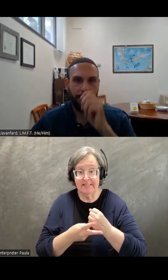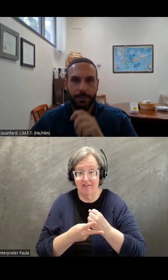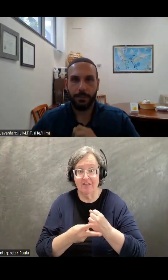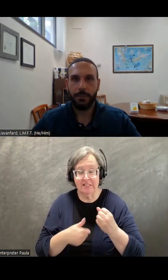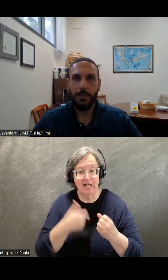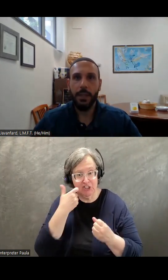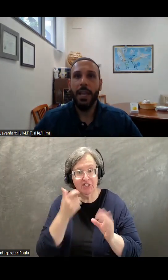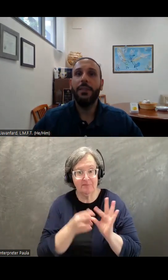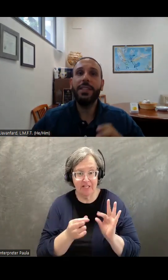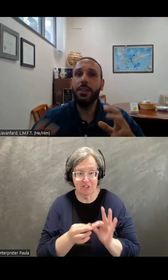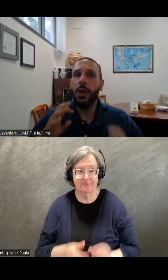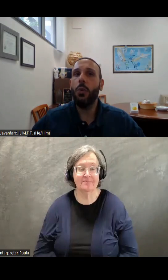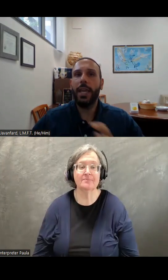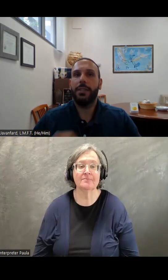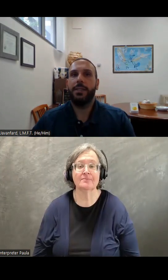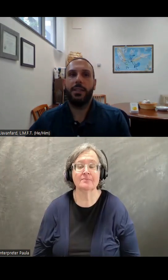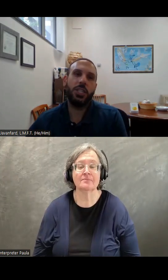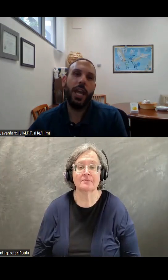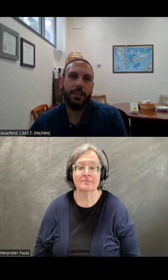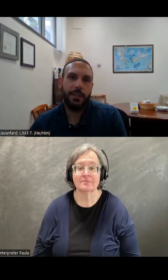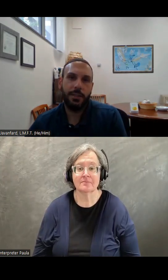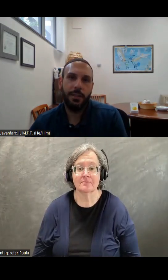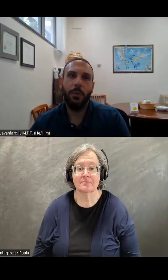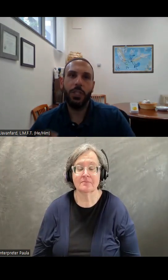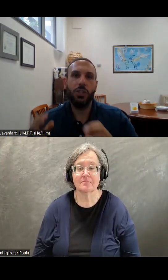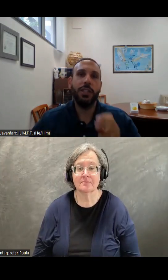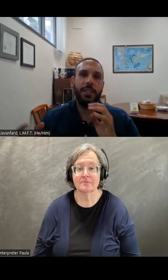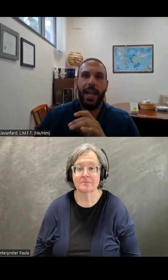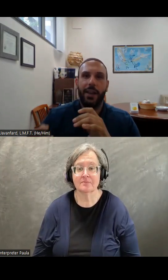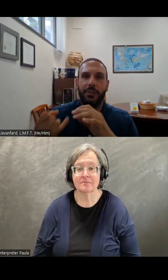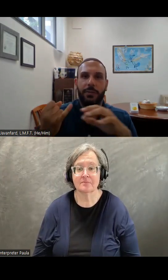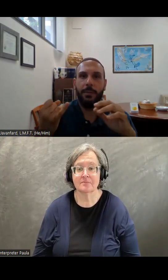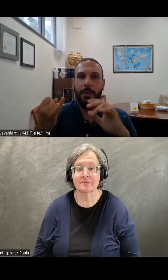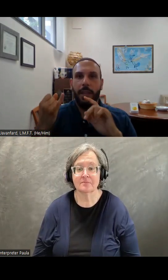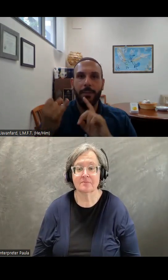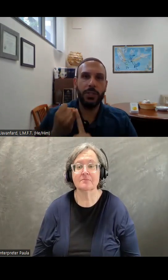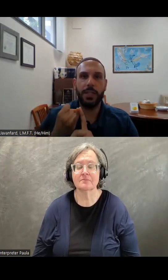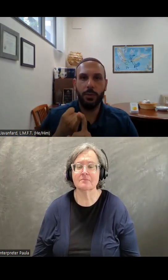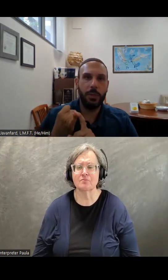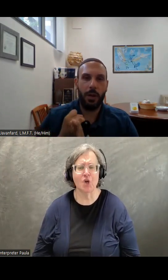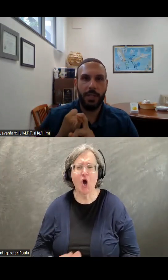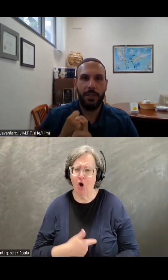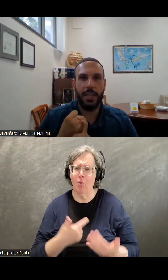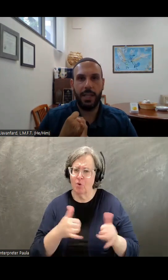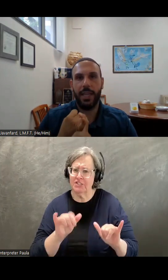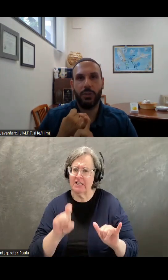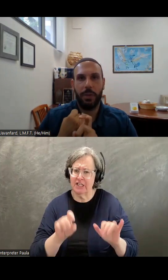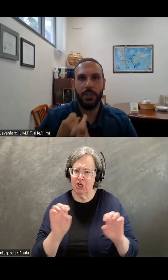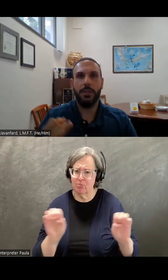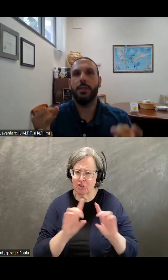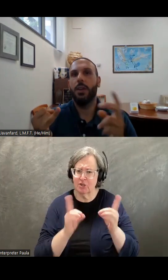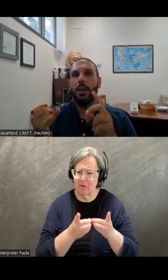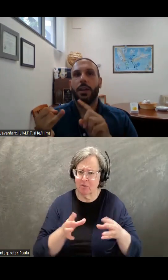mentioned. This in no way is to suggest that we shouldn't have emergency room departments that take